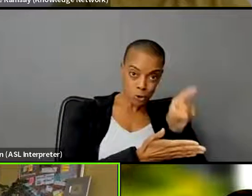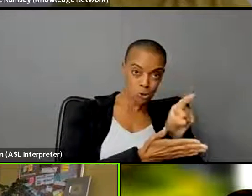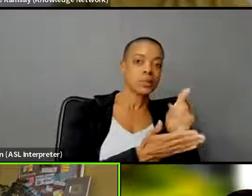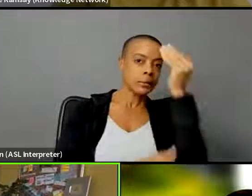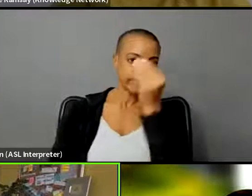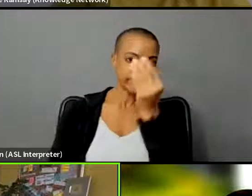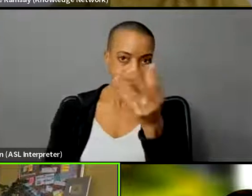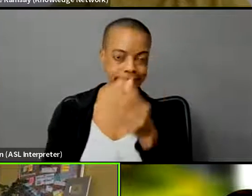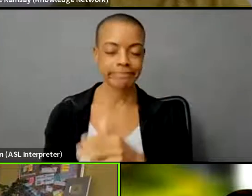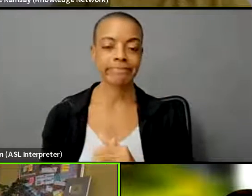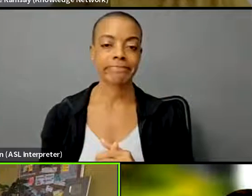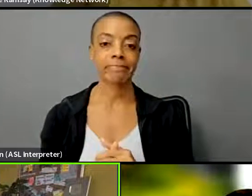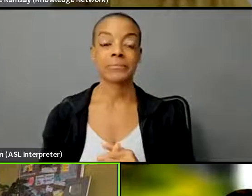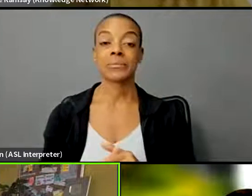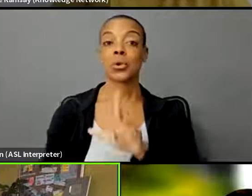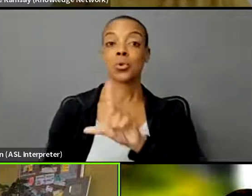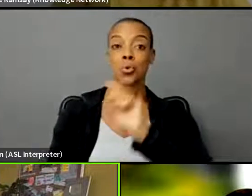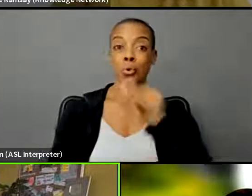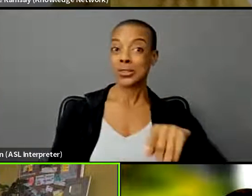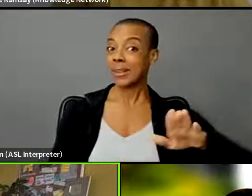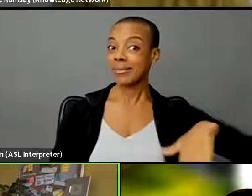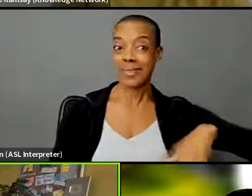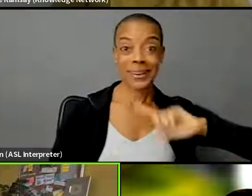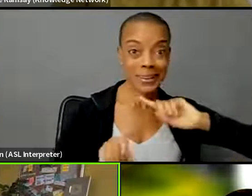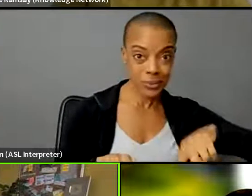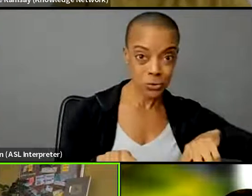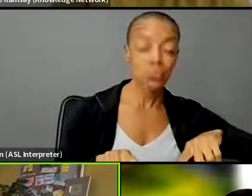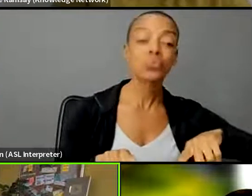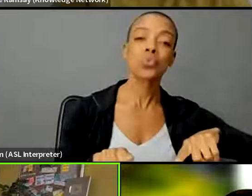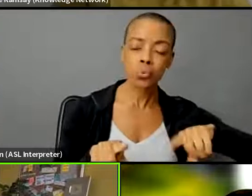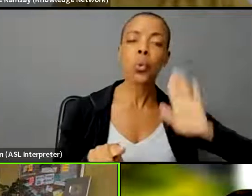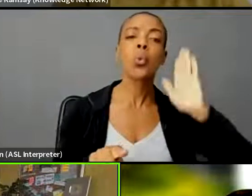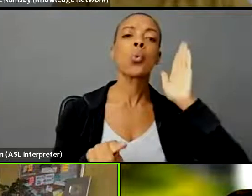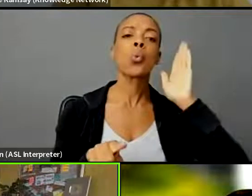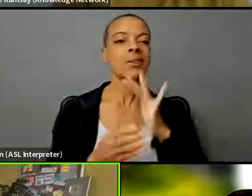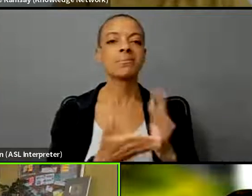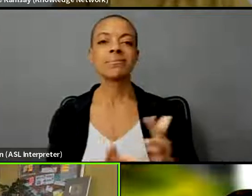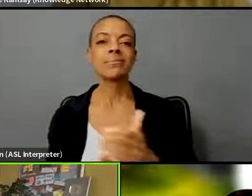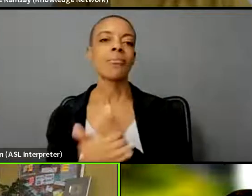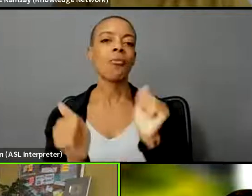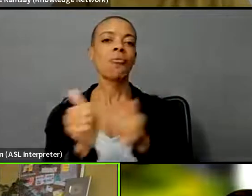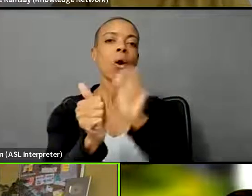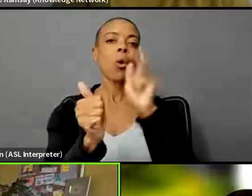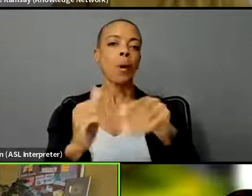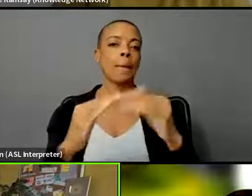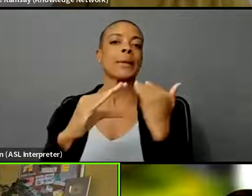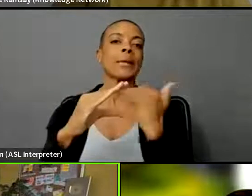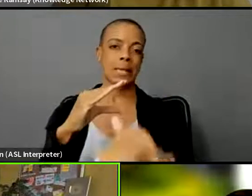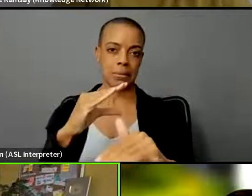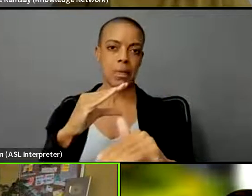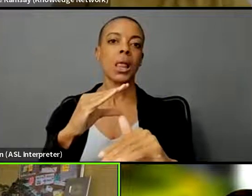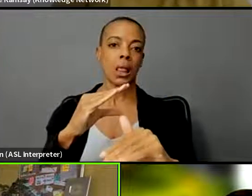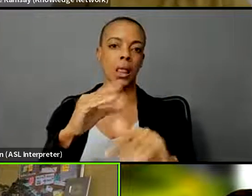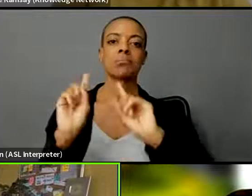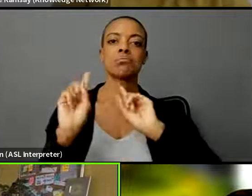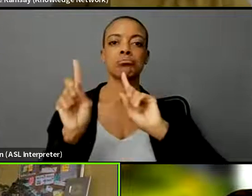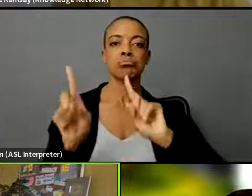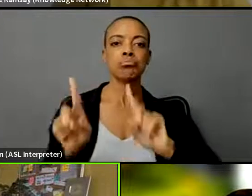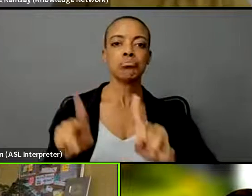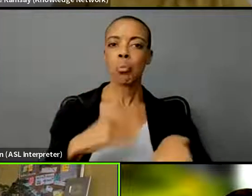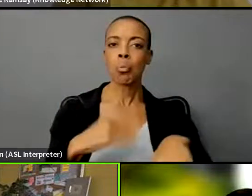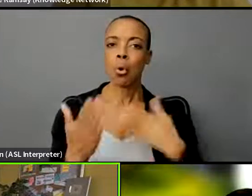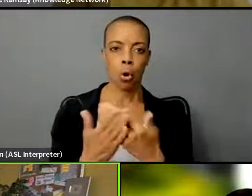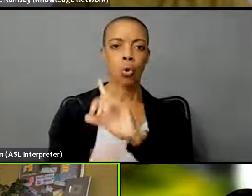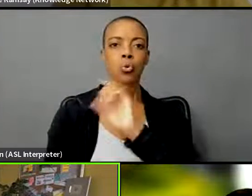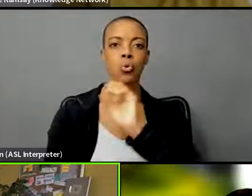get to your question, we will actually try to provide some information via a follow-up email after the session. So even if it doesn't